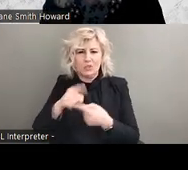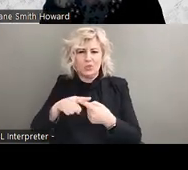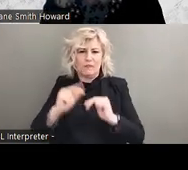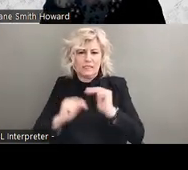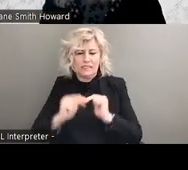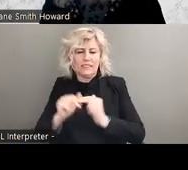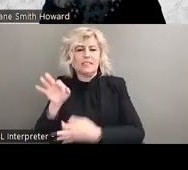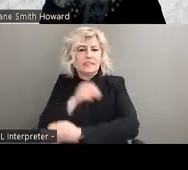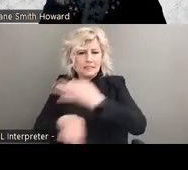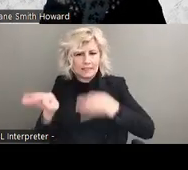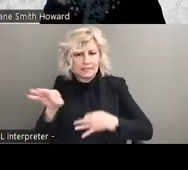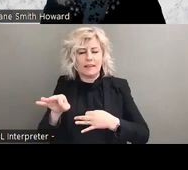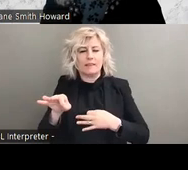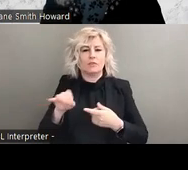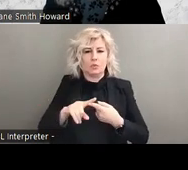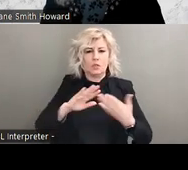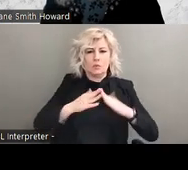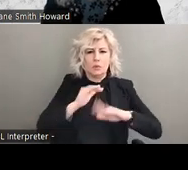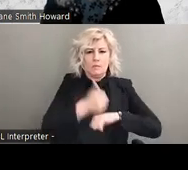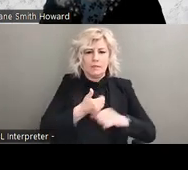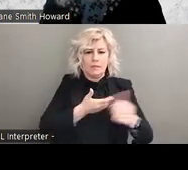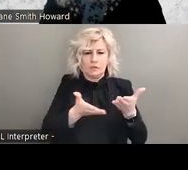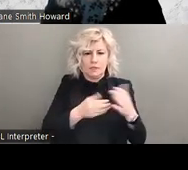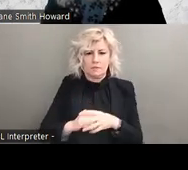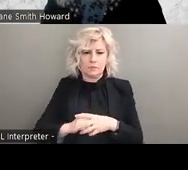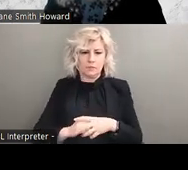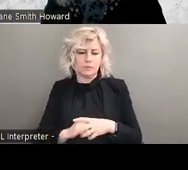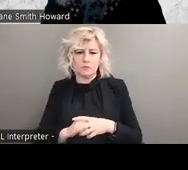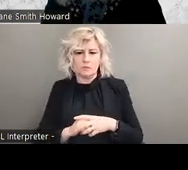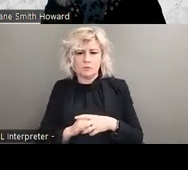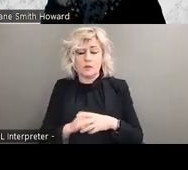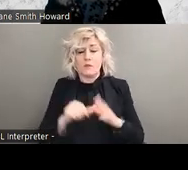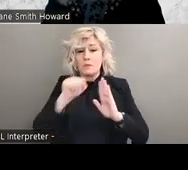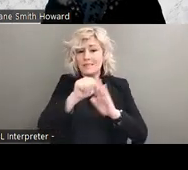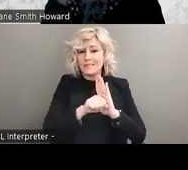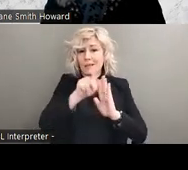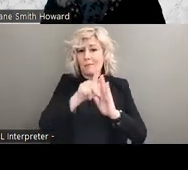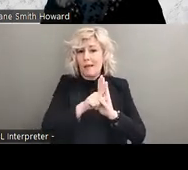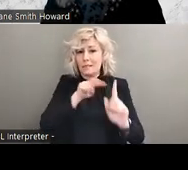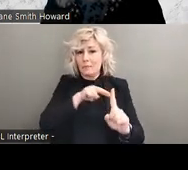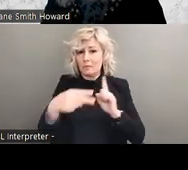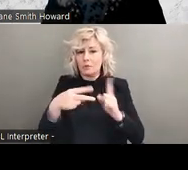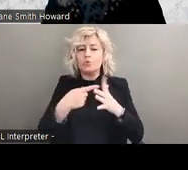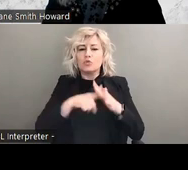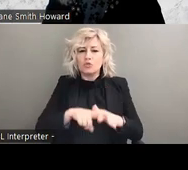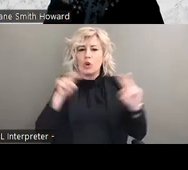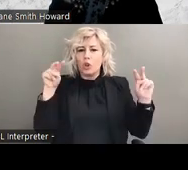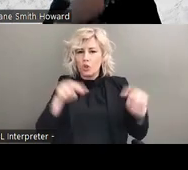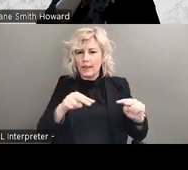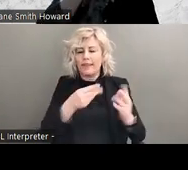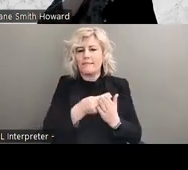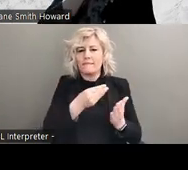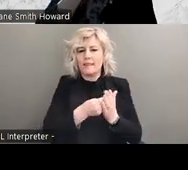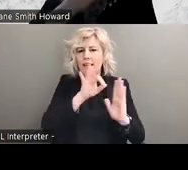opposed to these community-based services. So from a state policy perspective, you can start looking at those funding